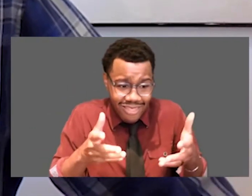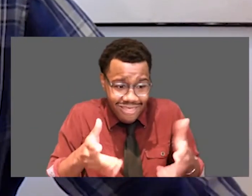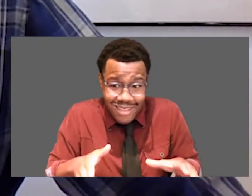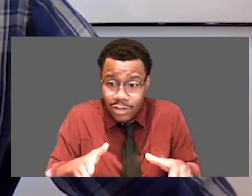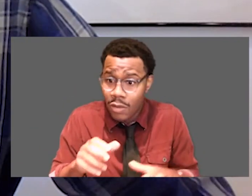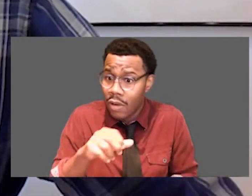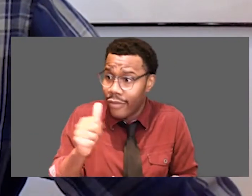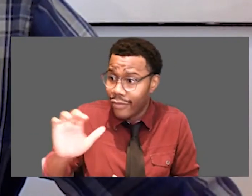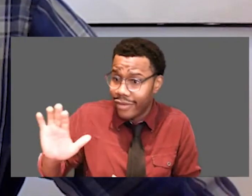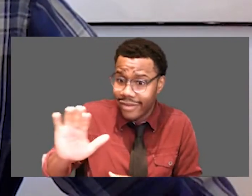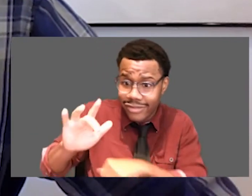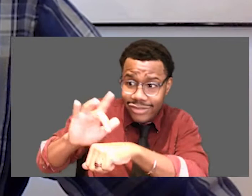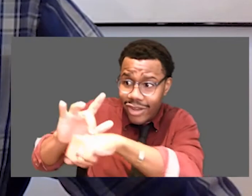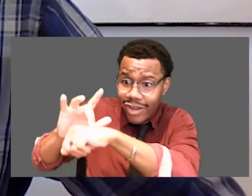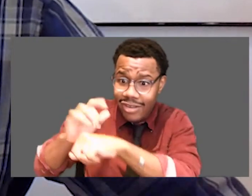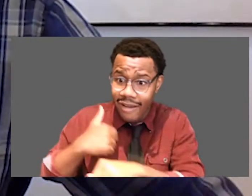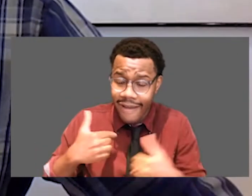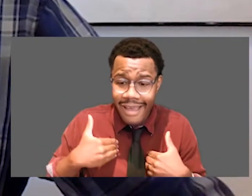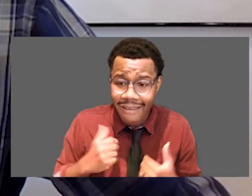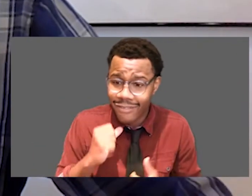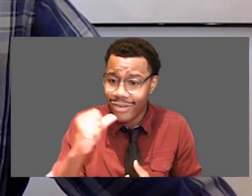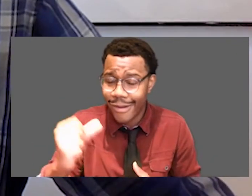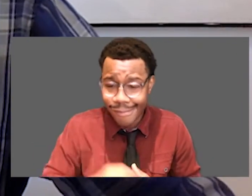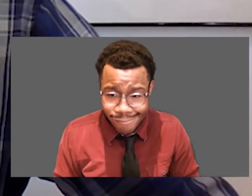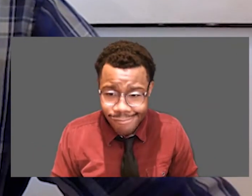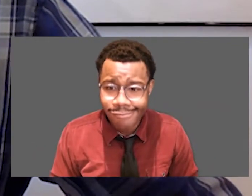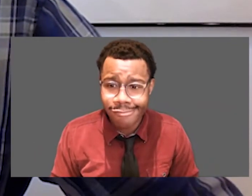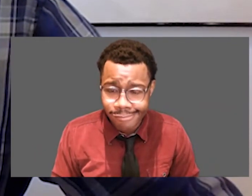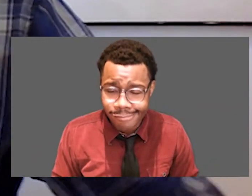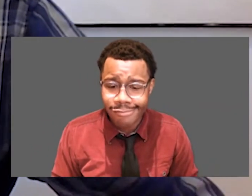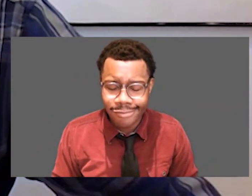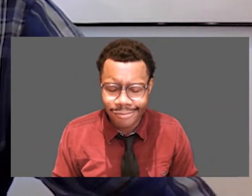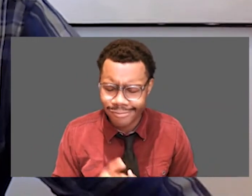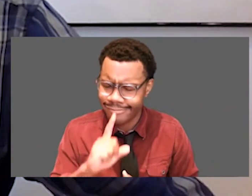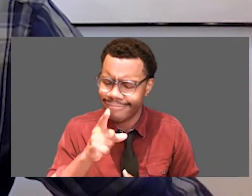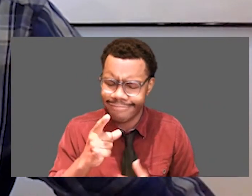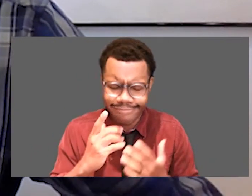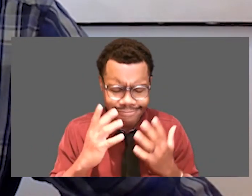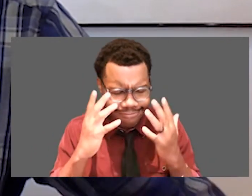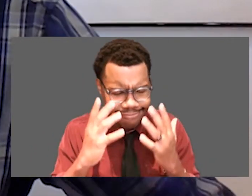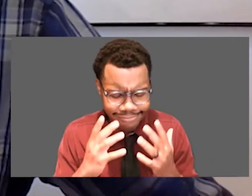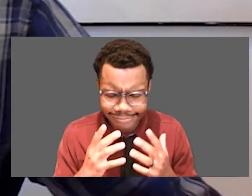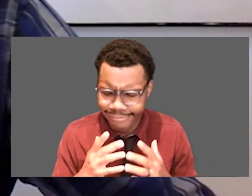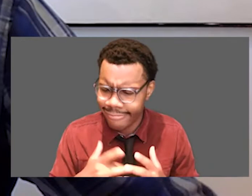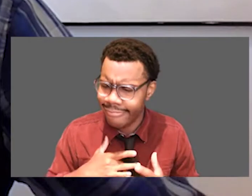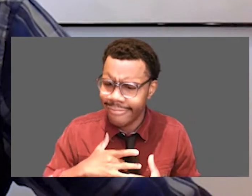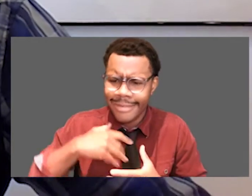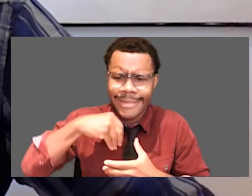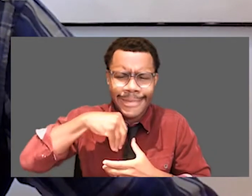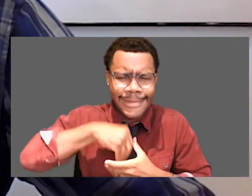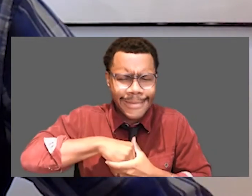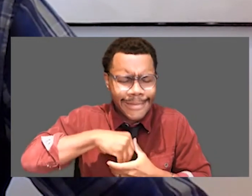caused many memories and feelings to flood me all at once. I felt a strong, visceral tug from inside